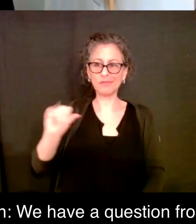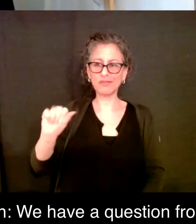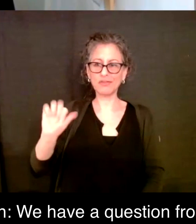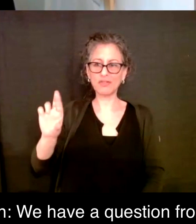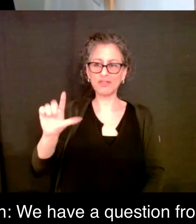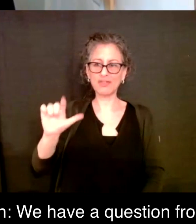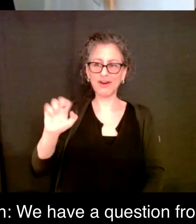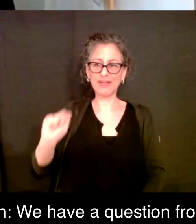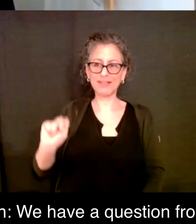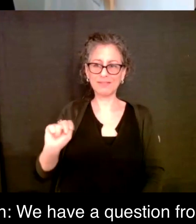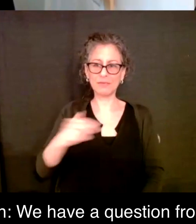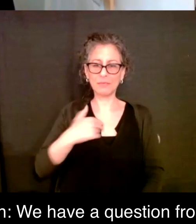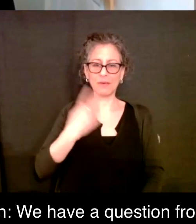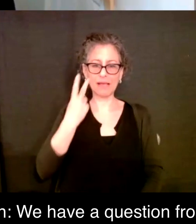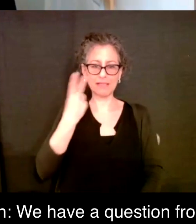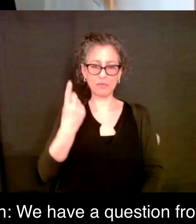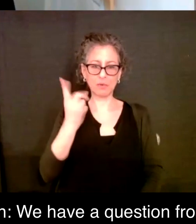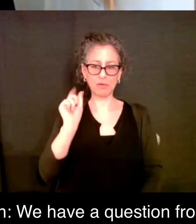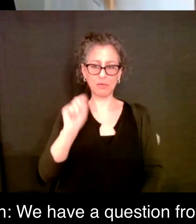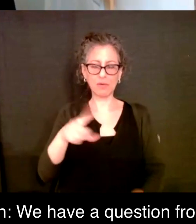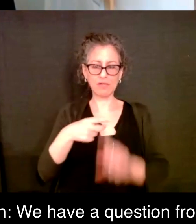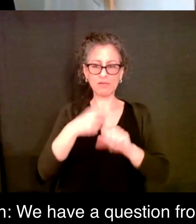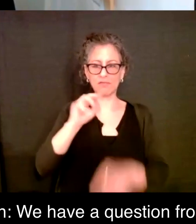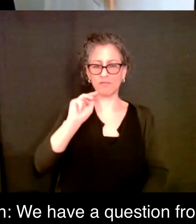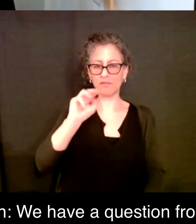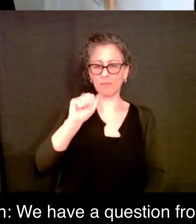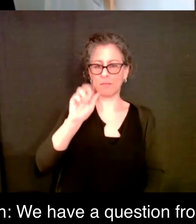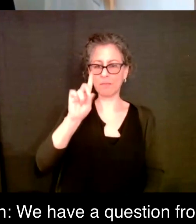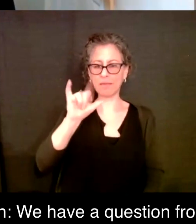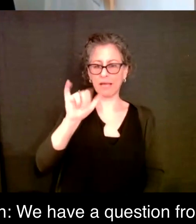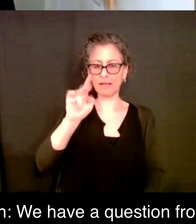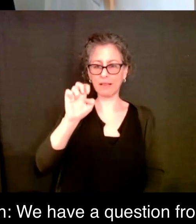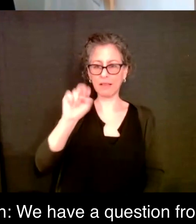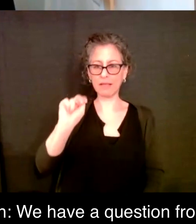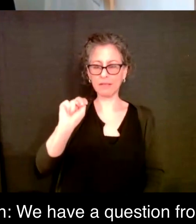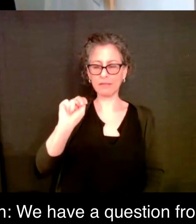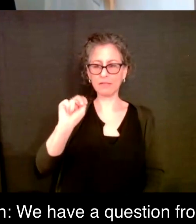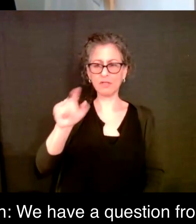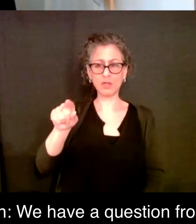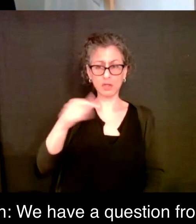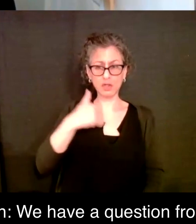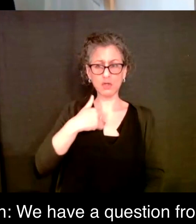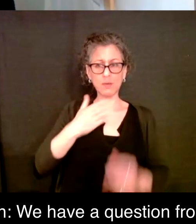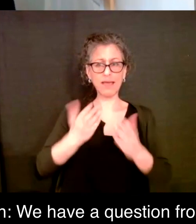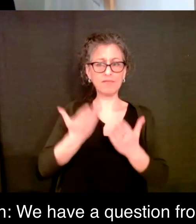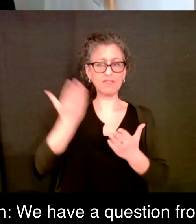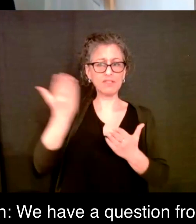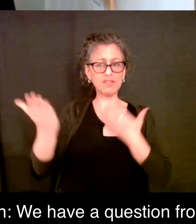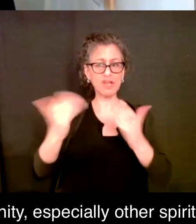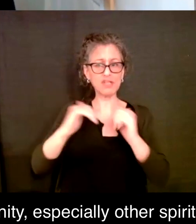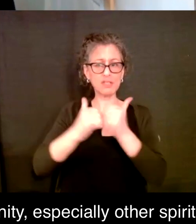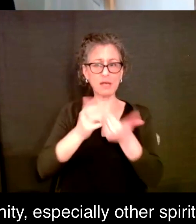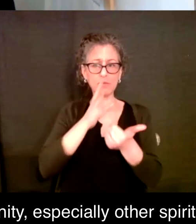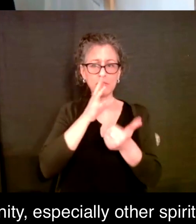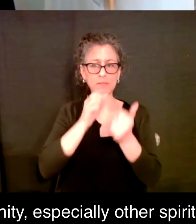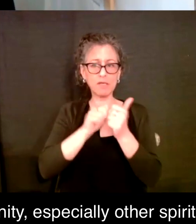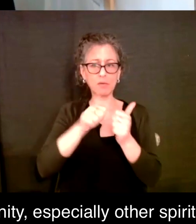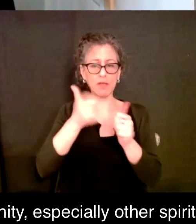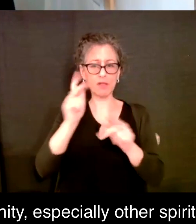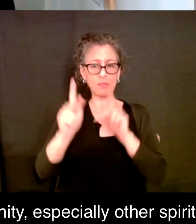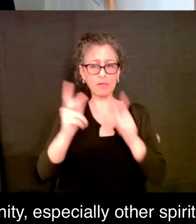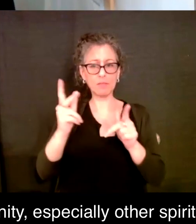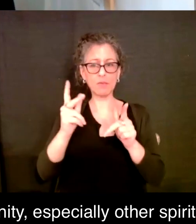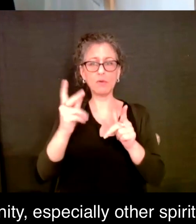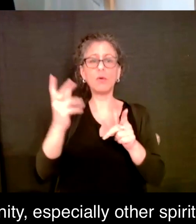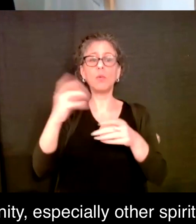We have a question from Madeline Hutchins. "Do you have suggestions on how to speak to others in one's